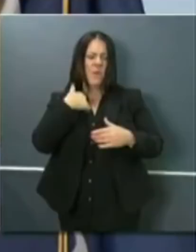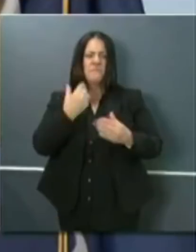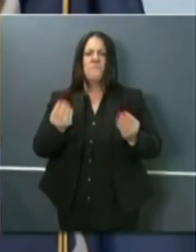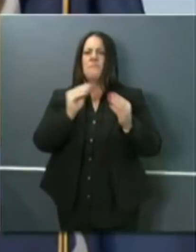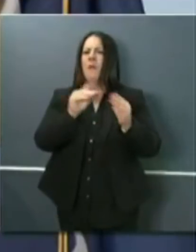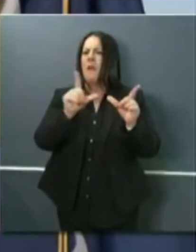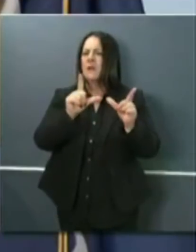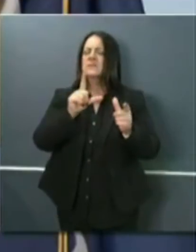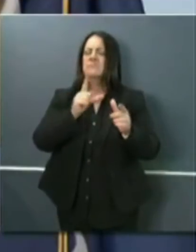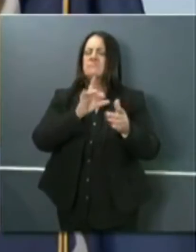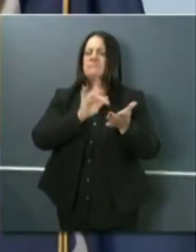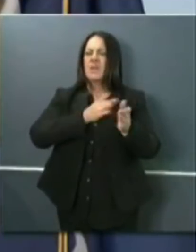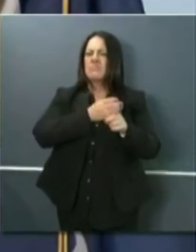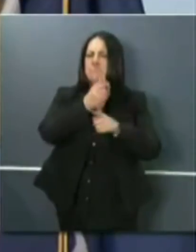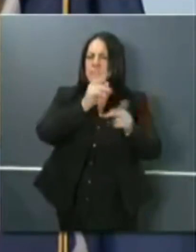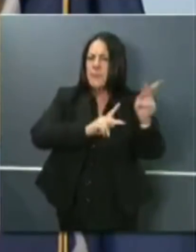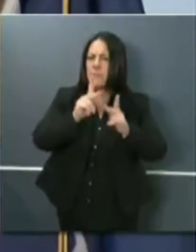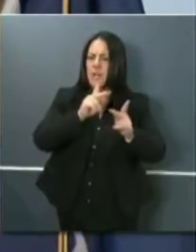the nation, some